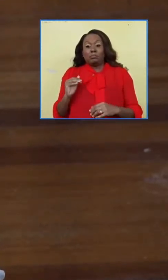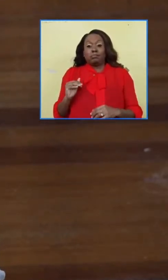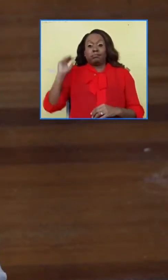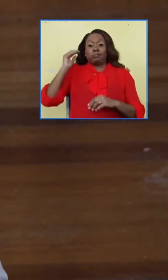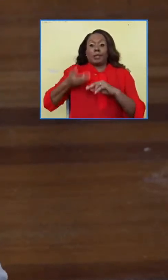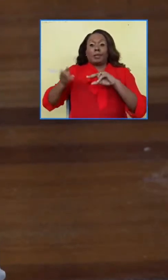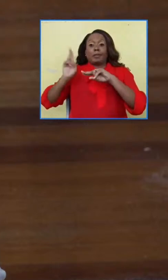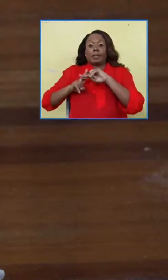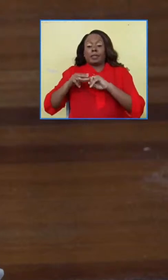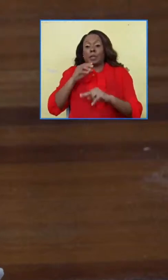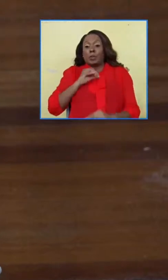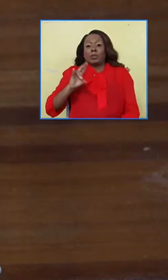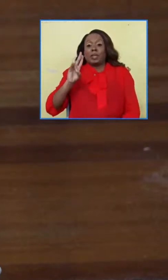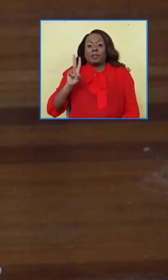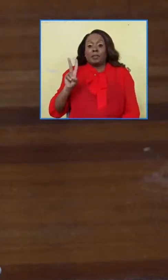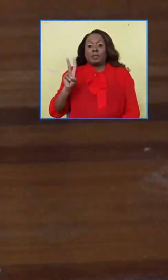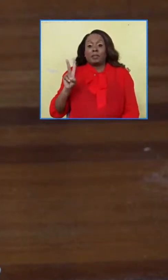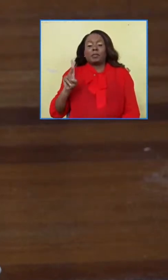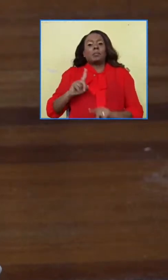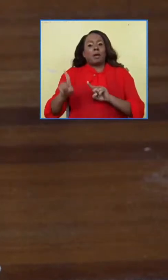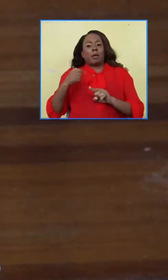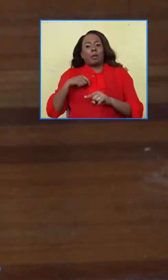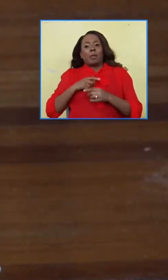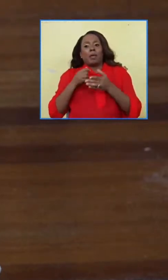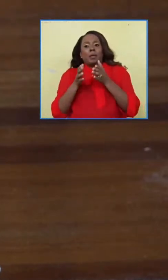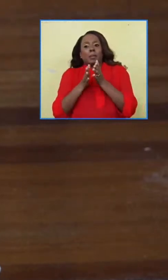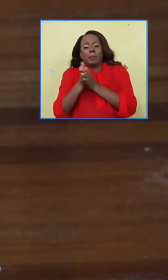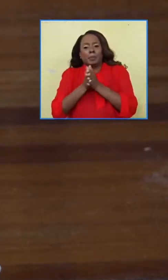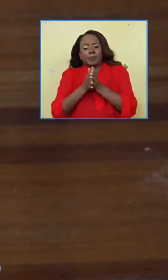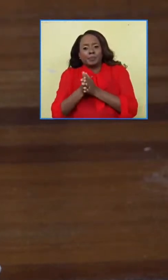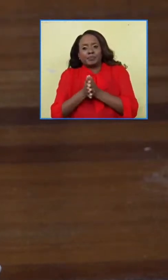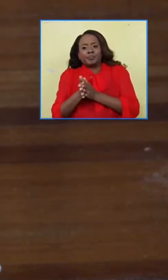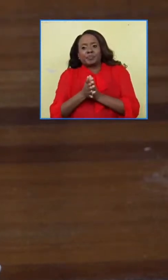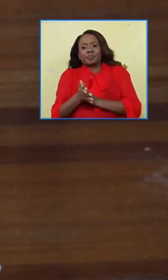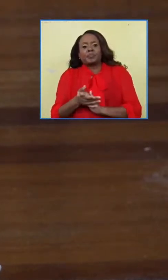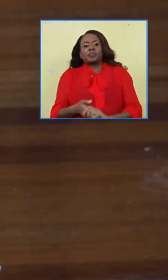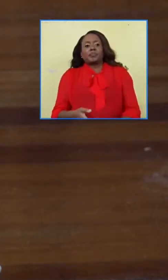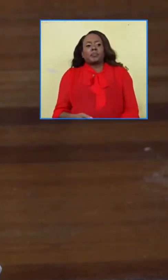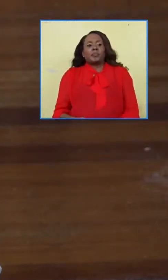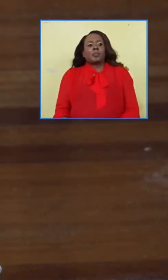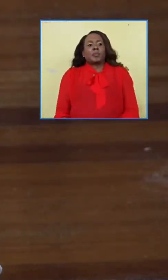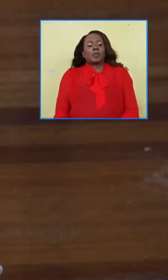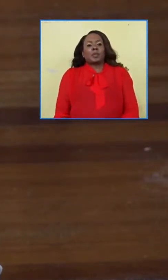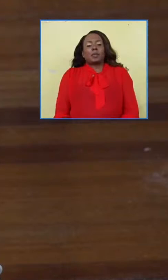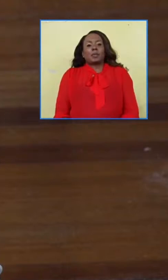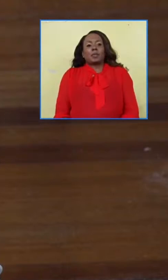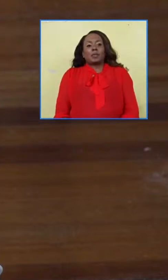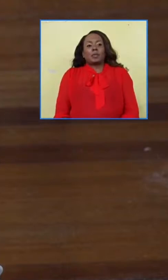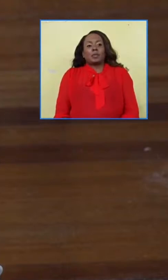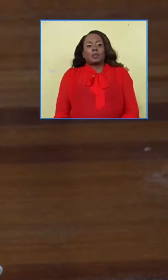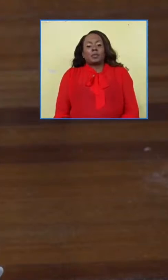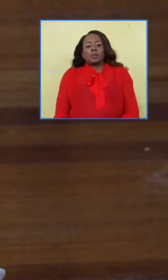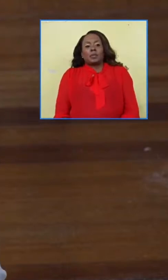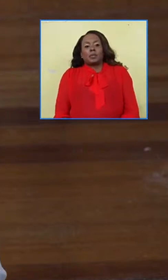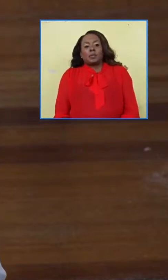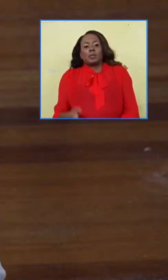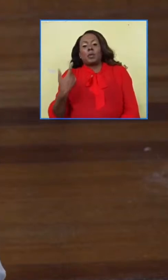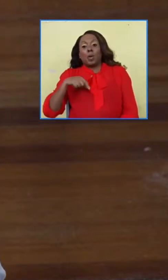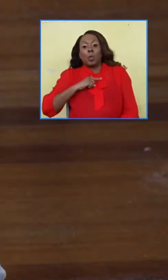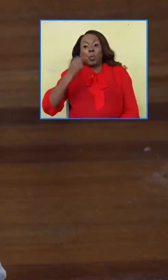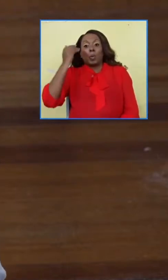motivated, but we consider it our duty to explain really clearly what we think the issues, the fundamental issues